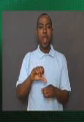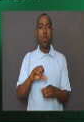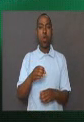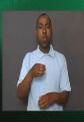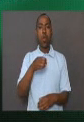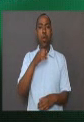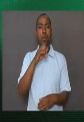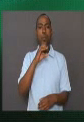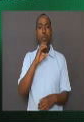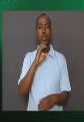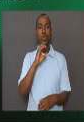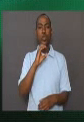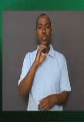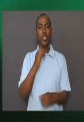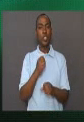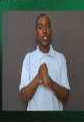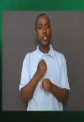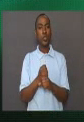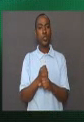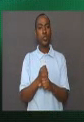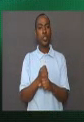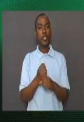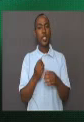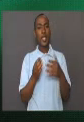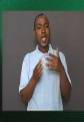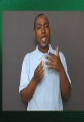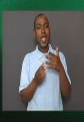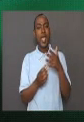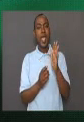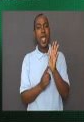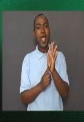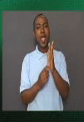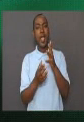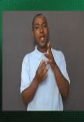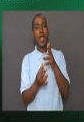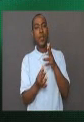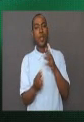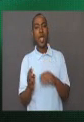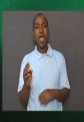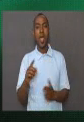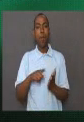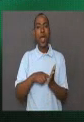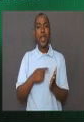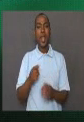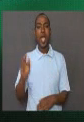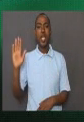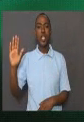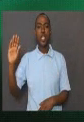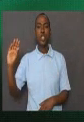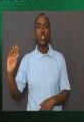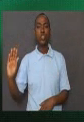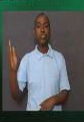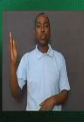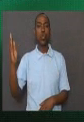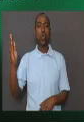Alcoholic drinks can only be made from grapes, honey, gesho stick, and